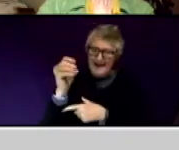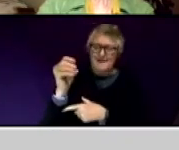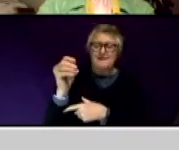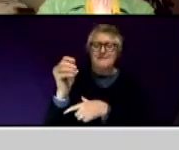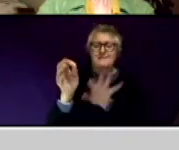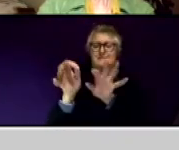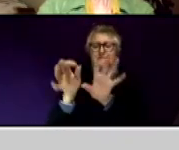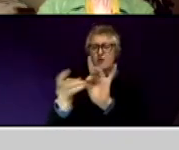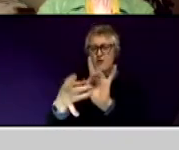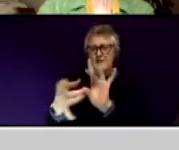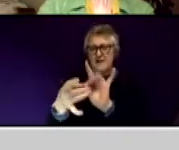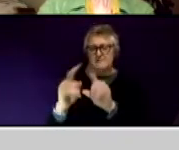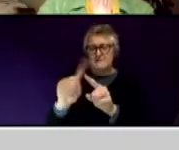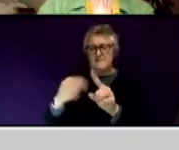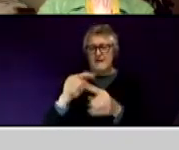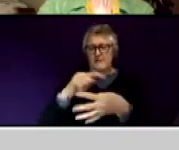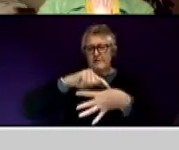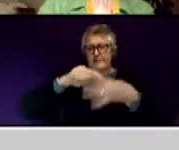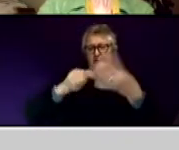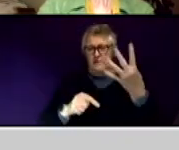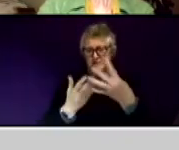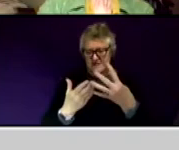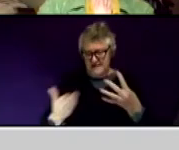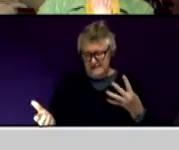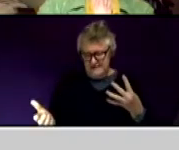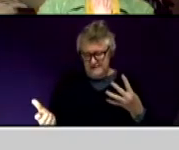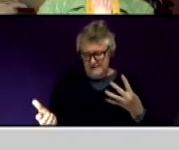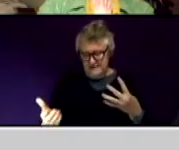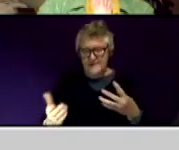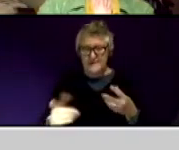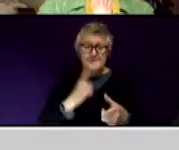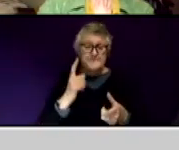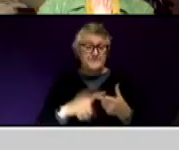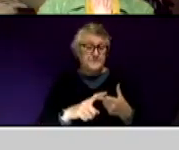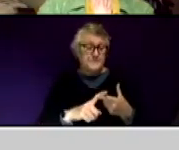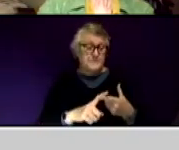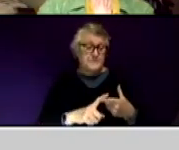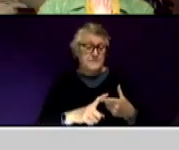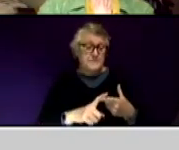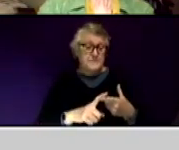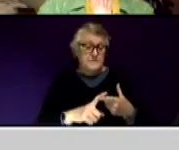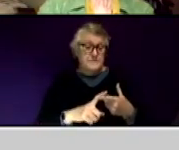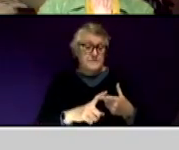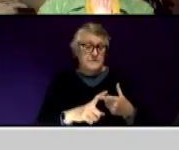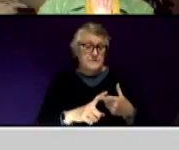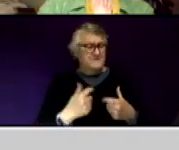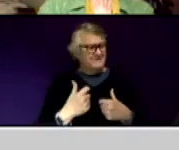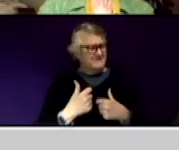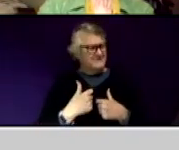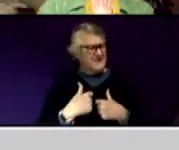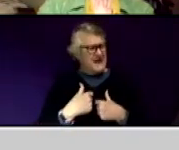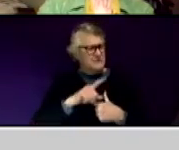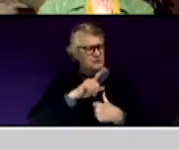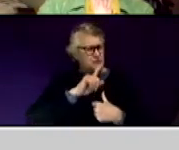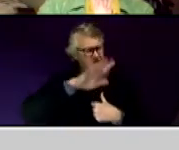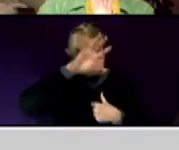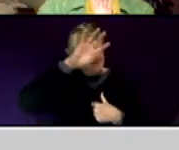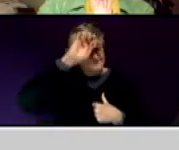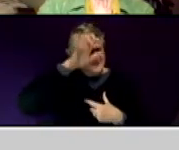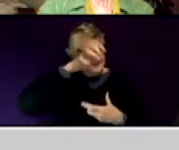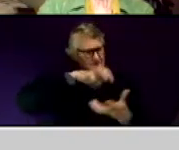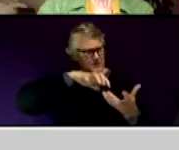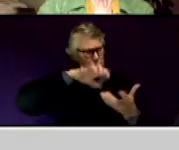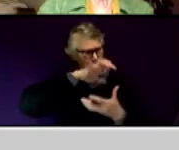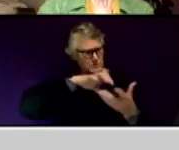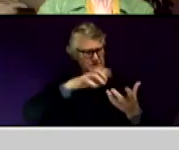those things. And then I'm also just really confused, and I don't know how much time there